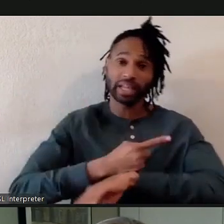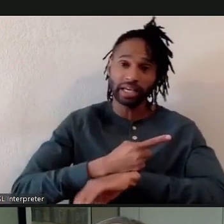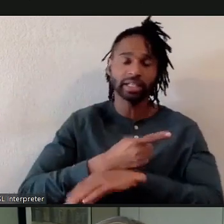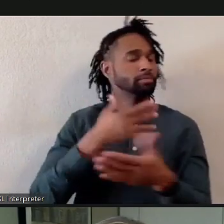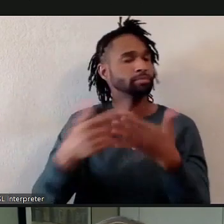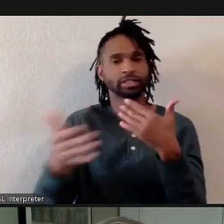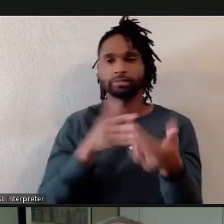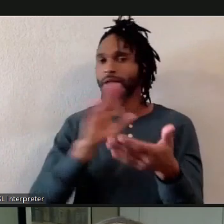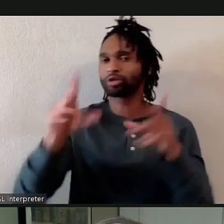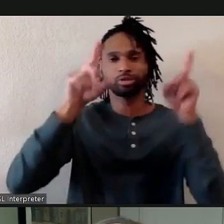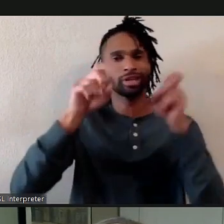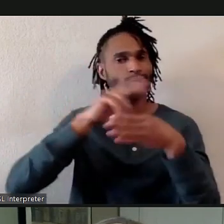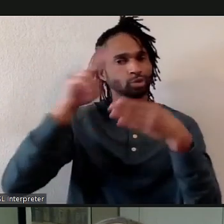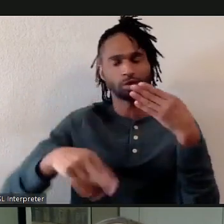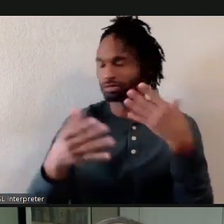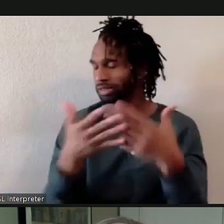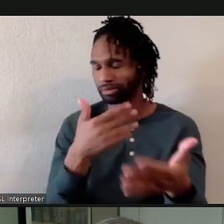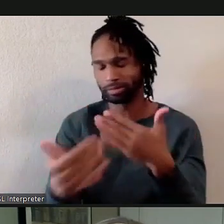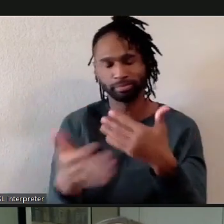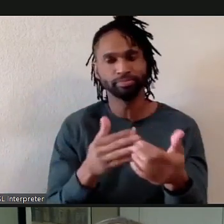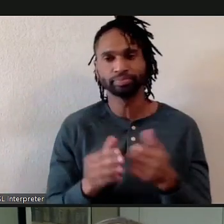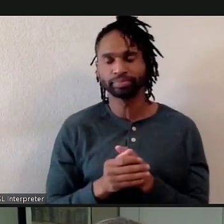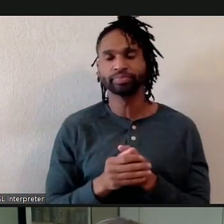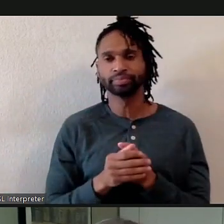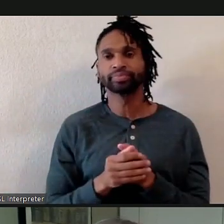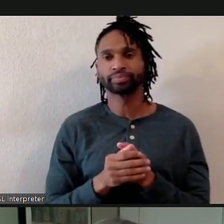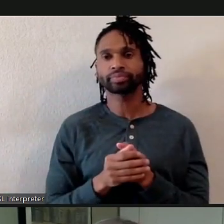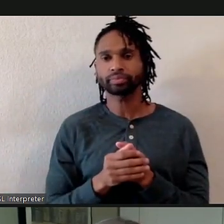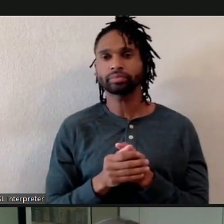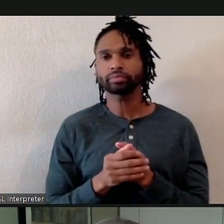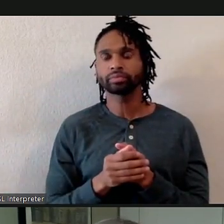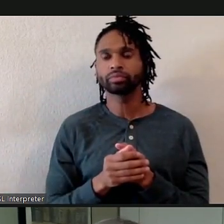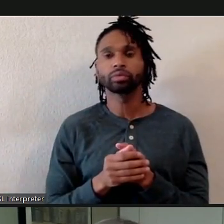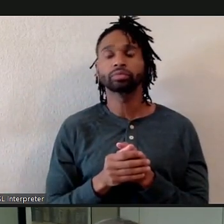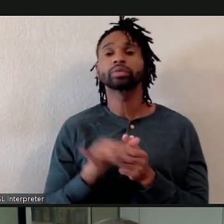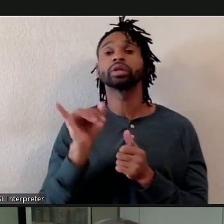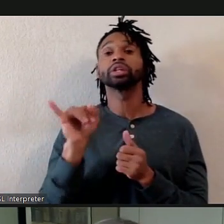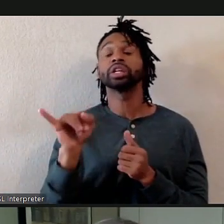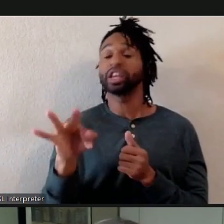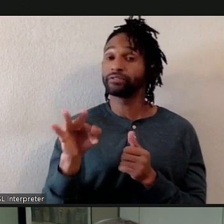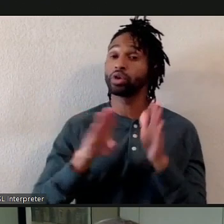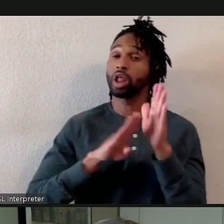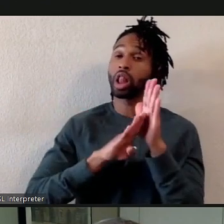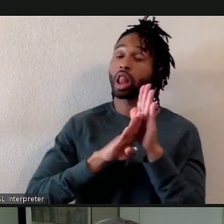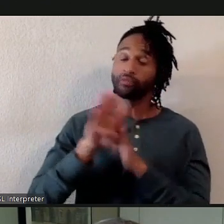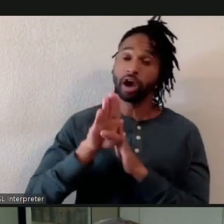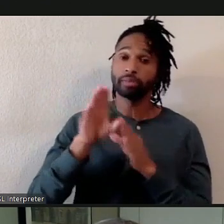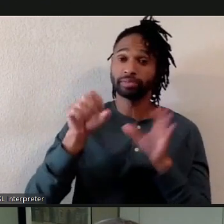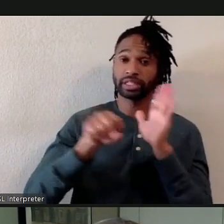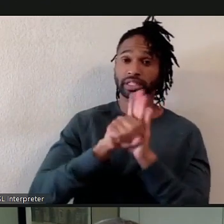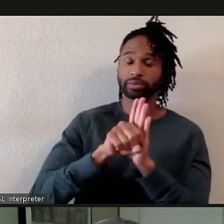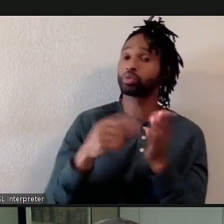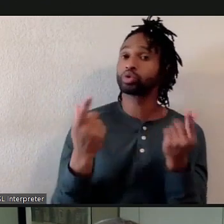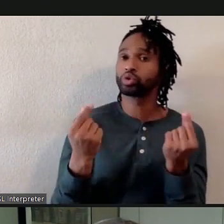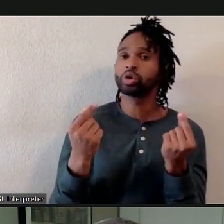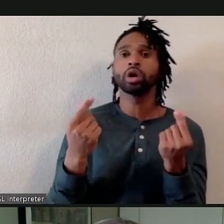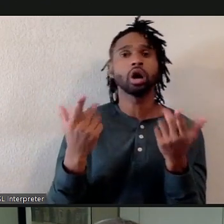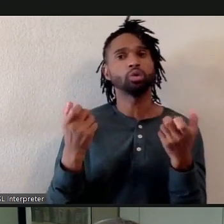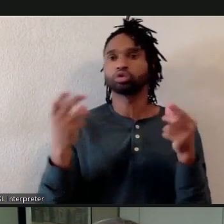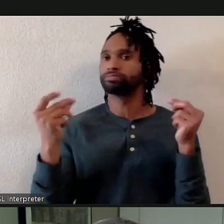your test results. If you do go on to develop symptoms, what's different here is that we want you to quickly get